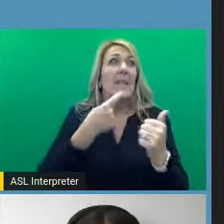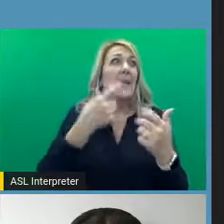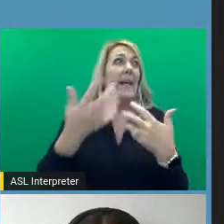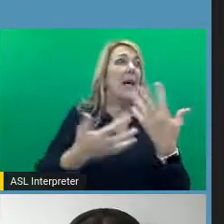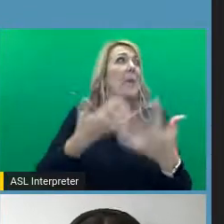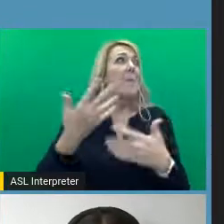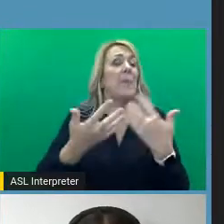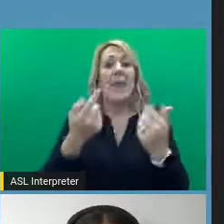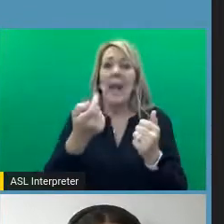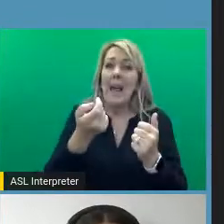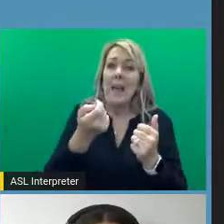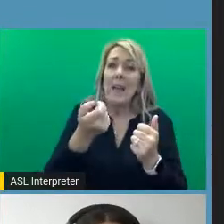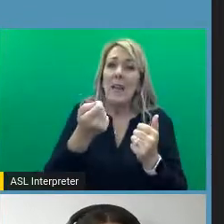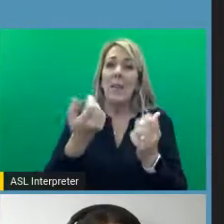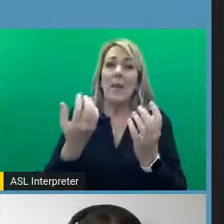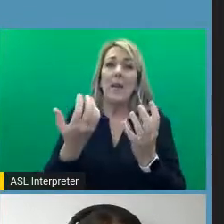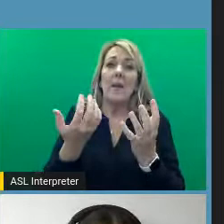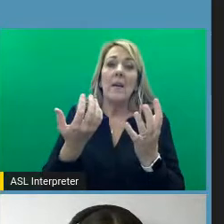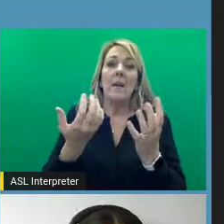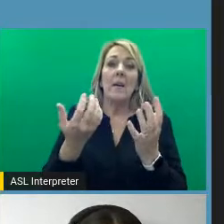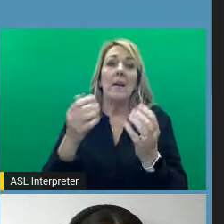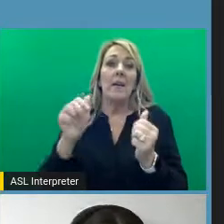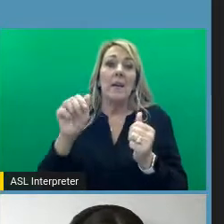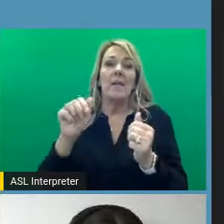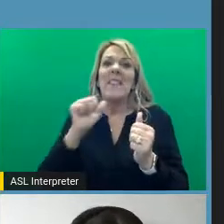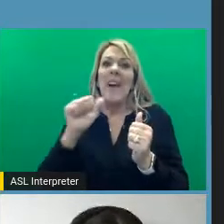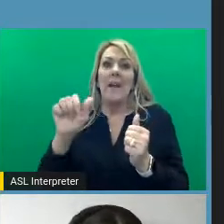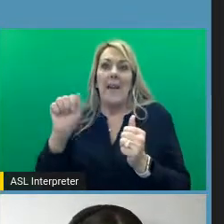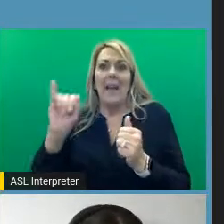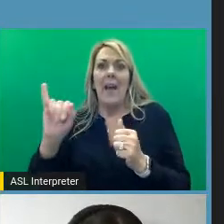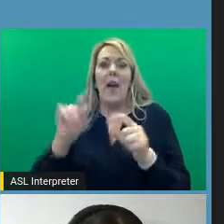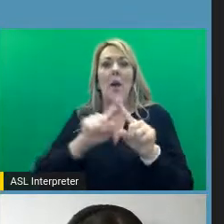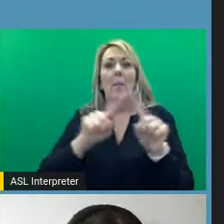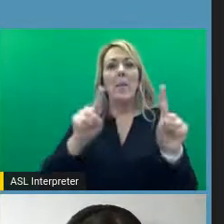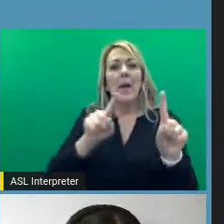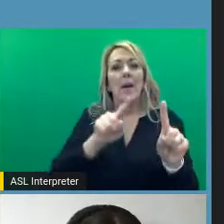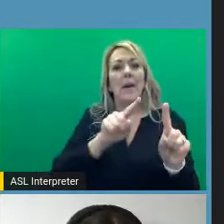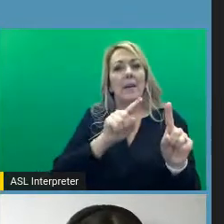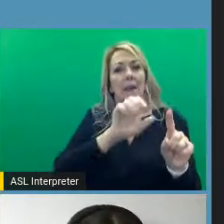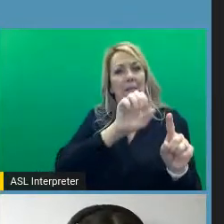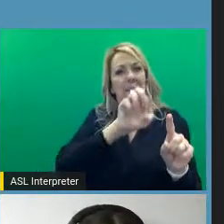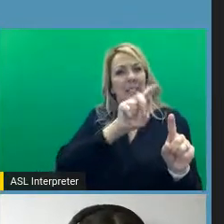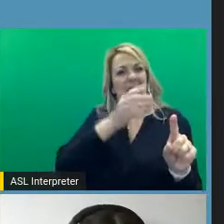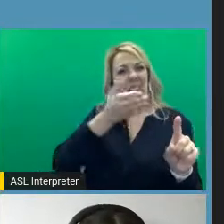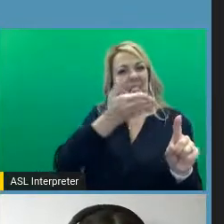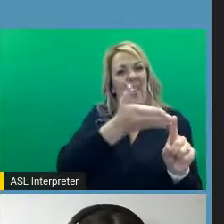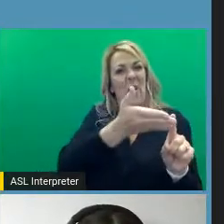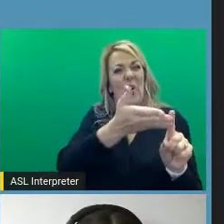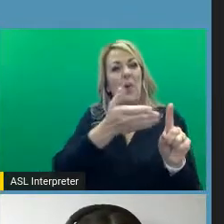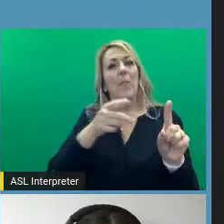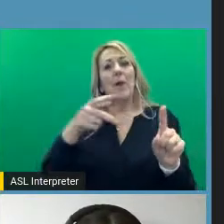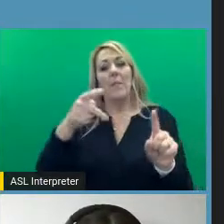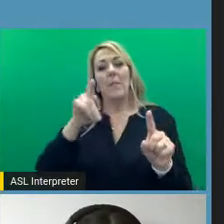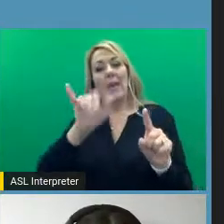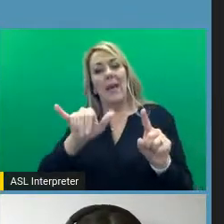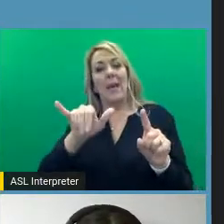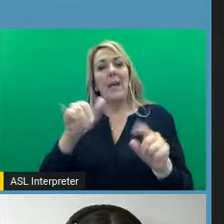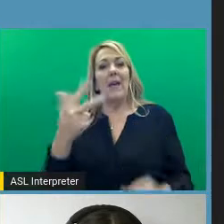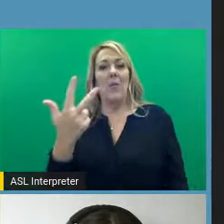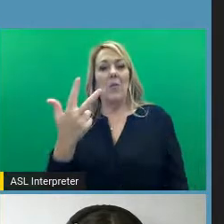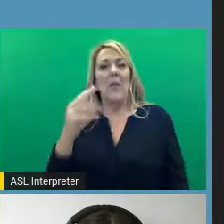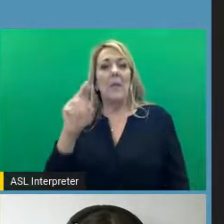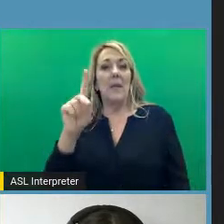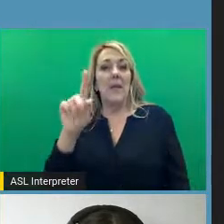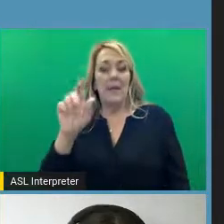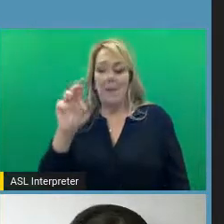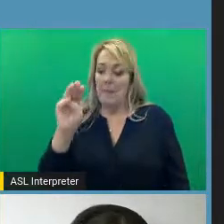I feel like it's a little bit more impressive of an AI, but it's mostly that seeding with content. I believe 3Play Media and Rev also allow you to upload